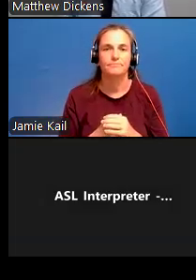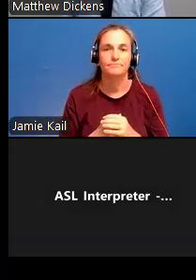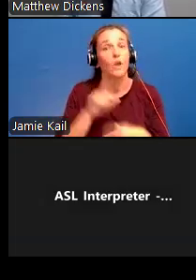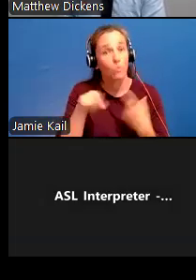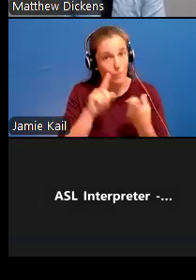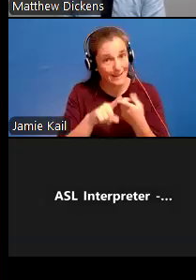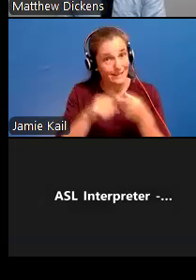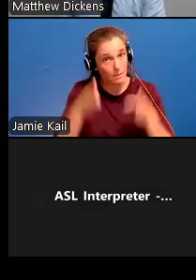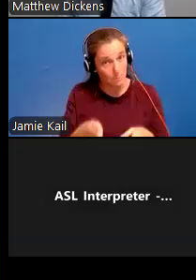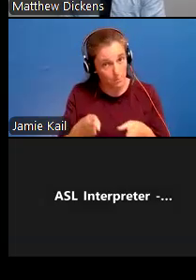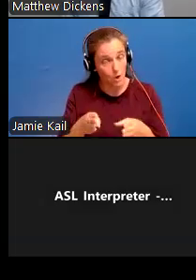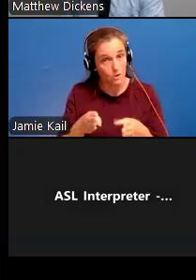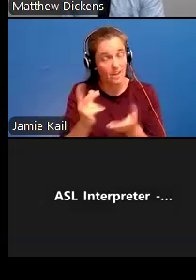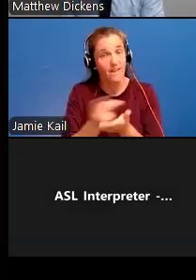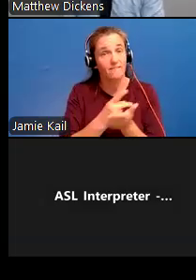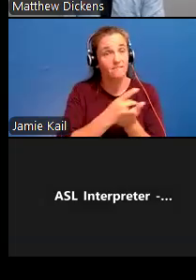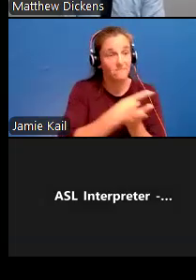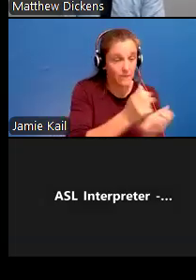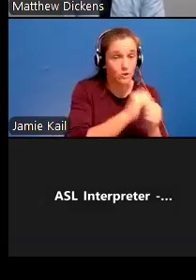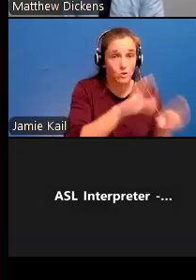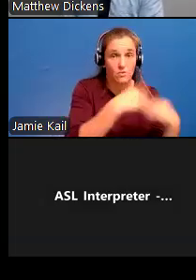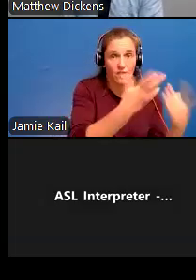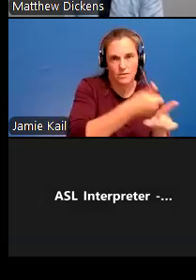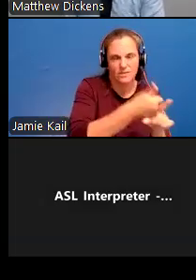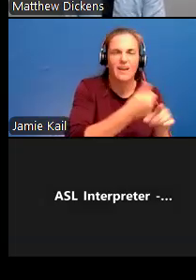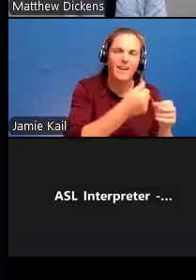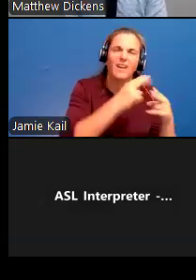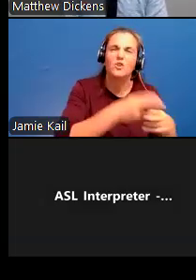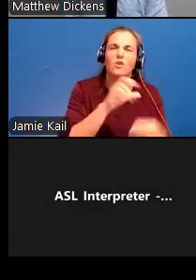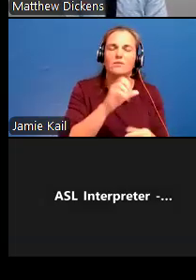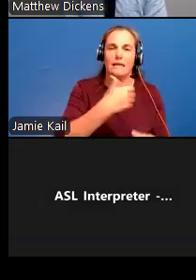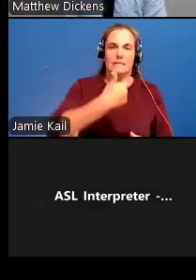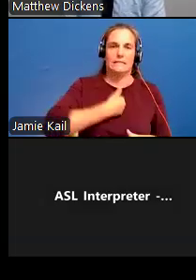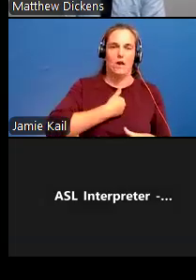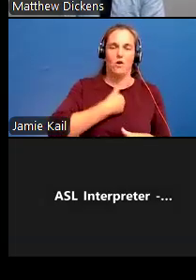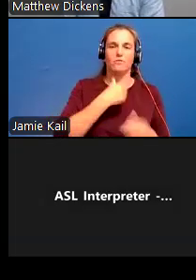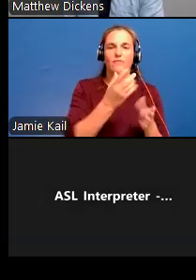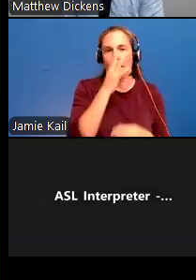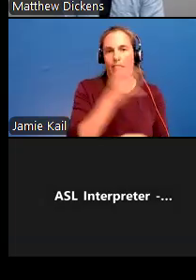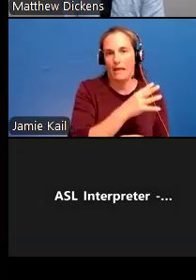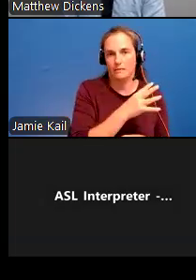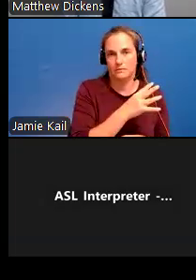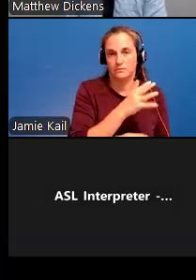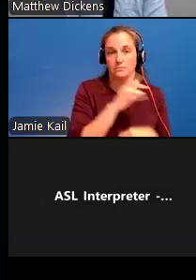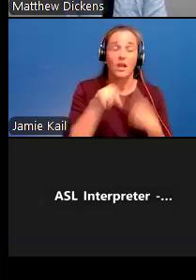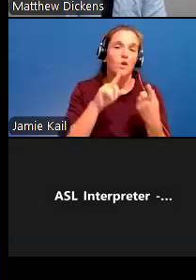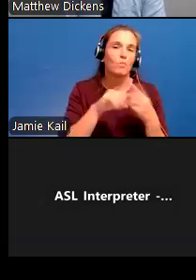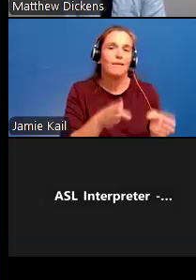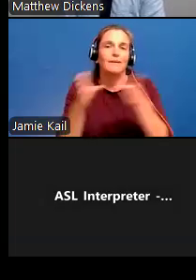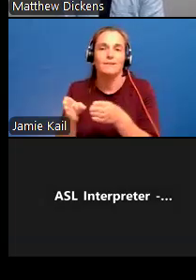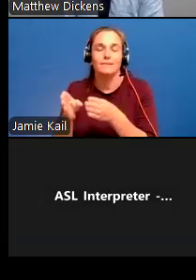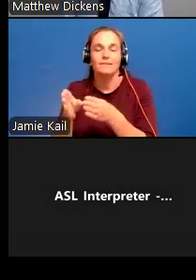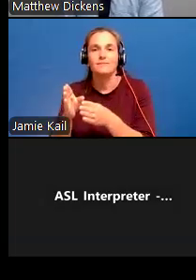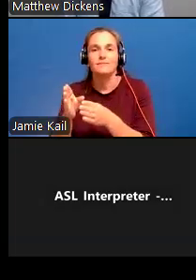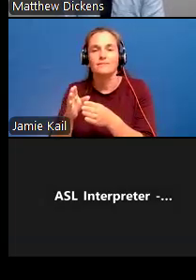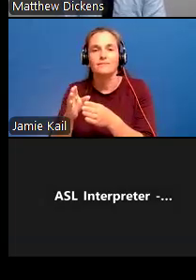individual failing to provide them for themselves, it's referred to as self-neglect. And then when it's an individual responsible for